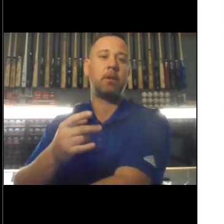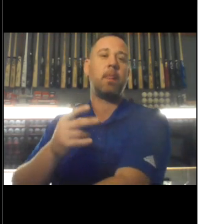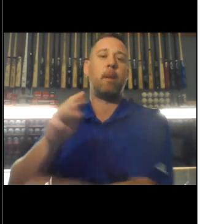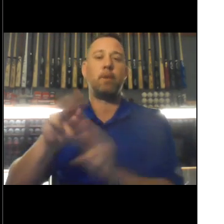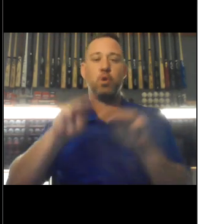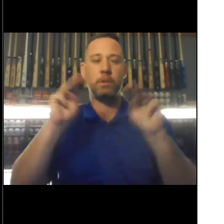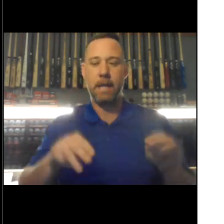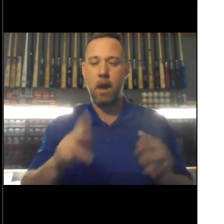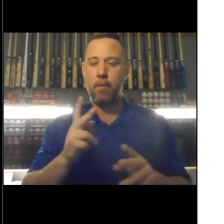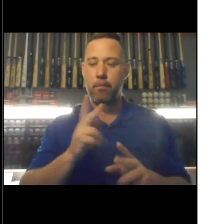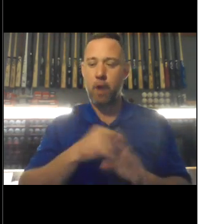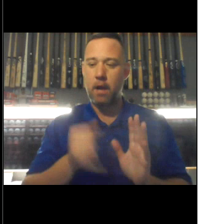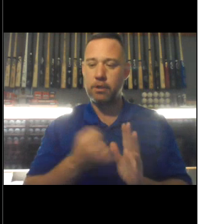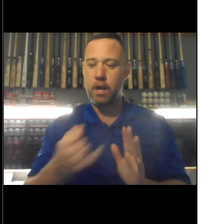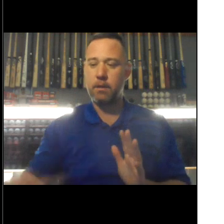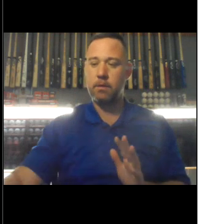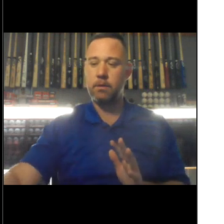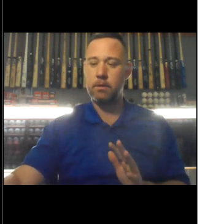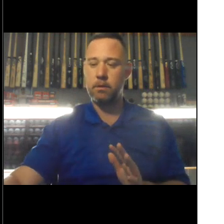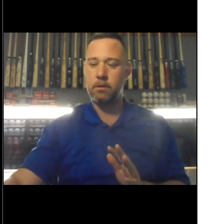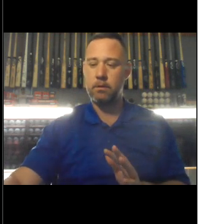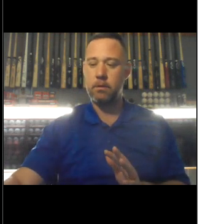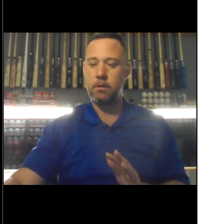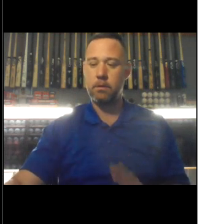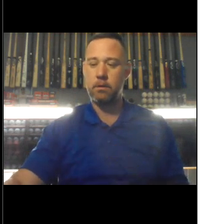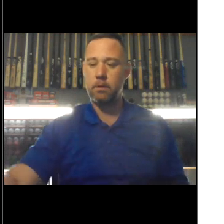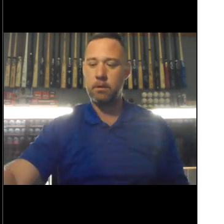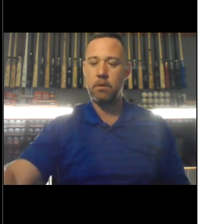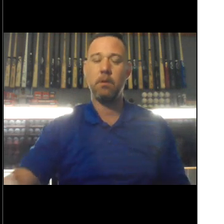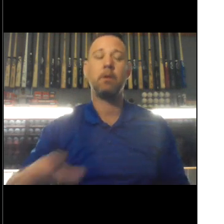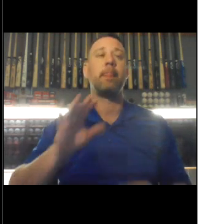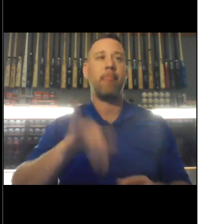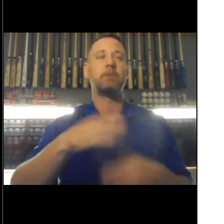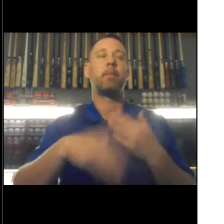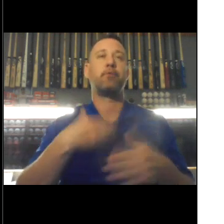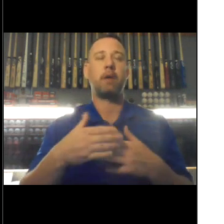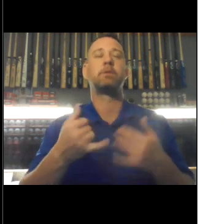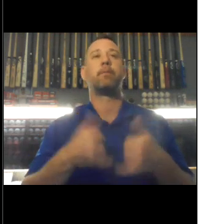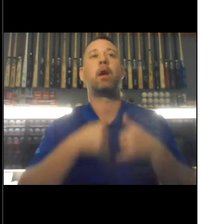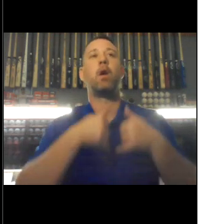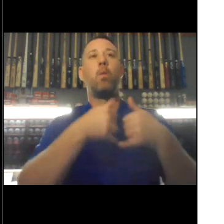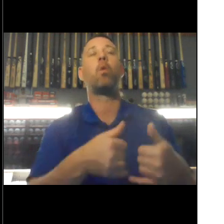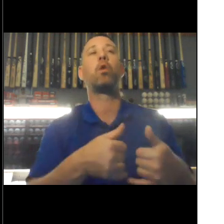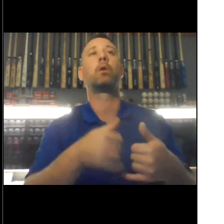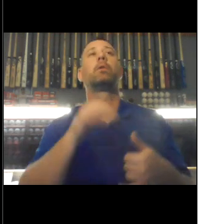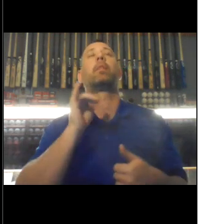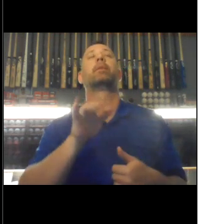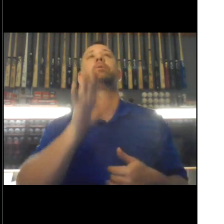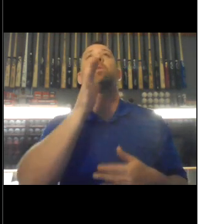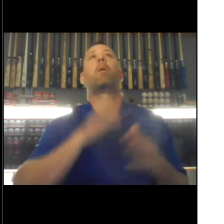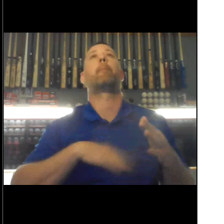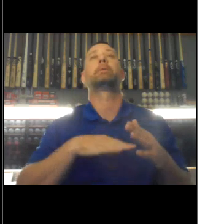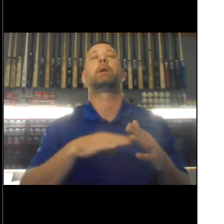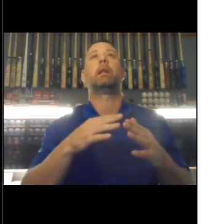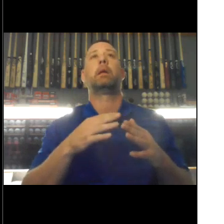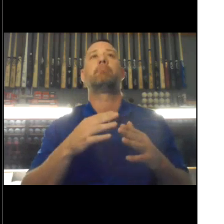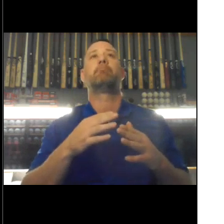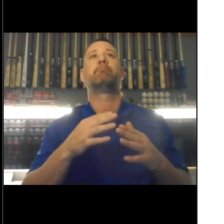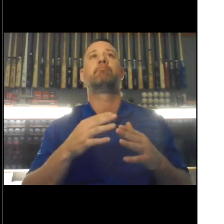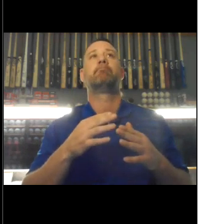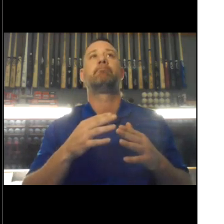been advertised and is in the process of being awarded. And this will basically enhance an area